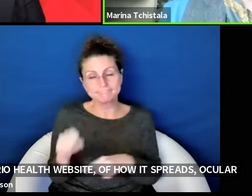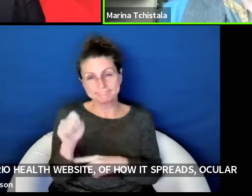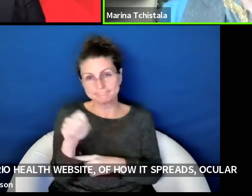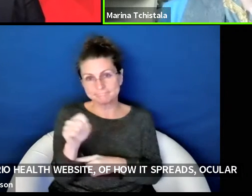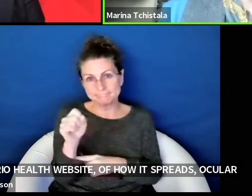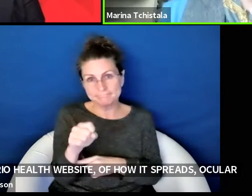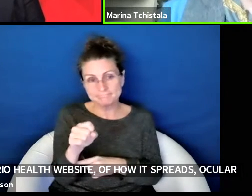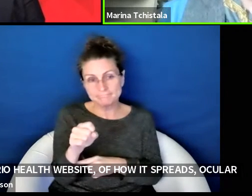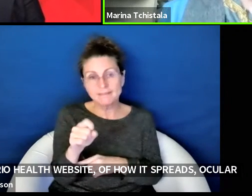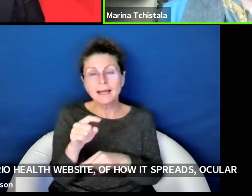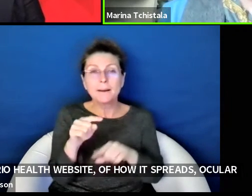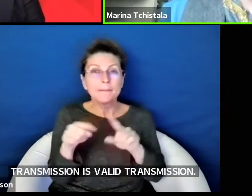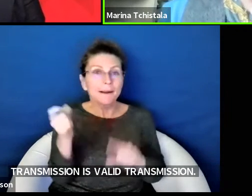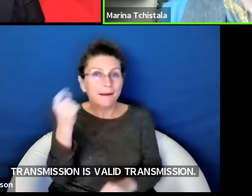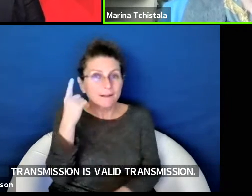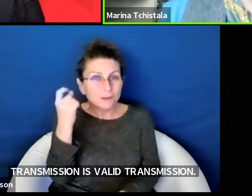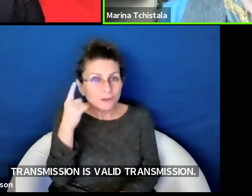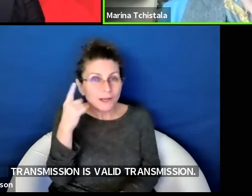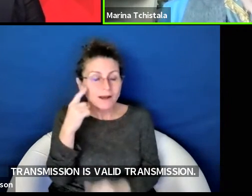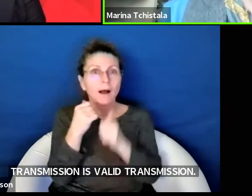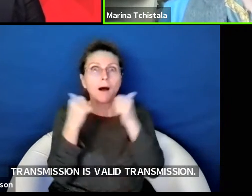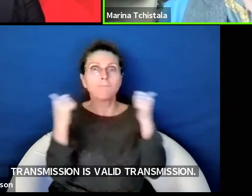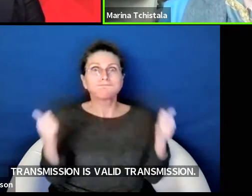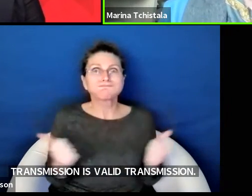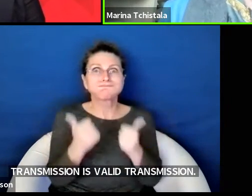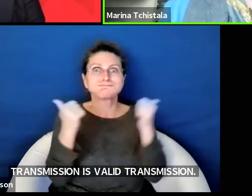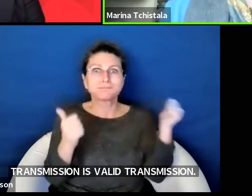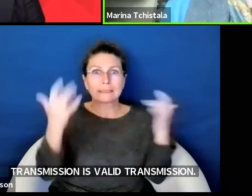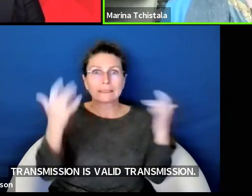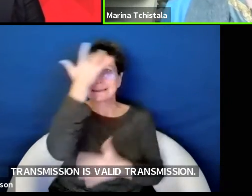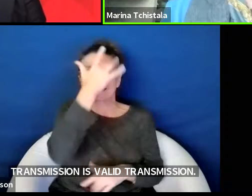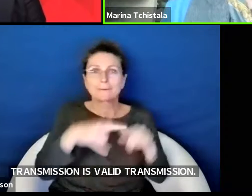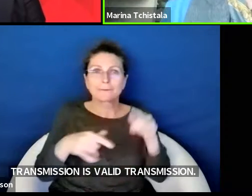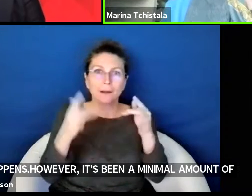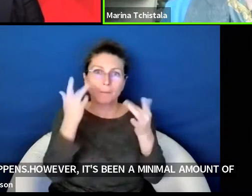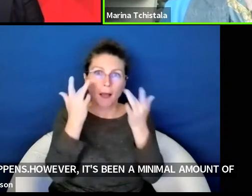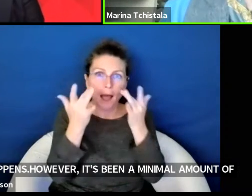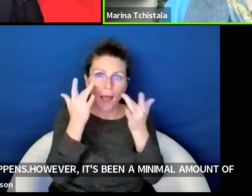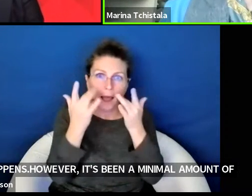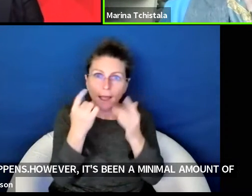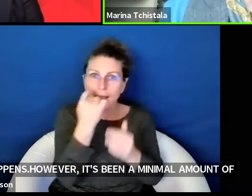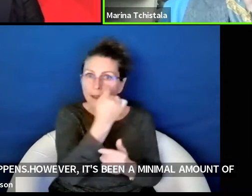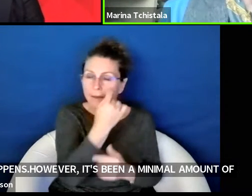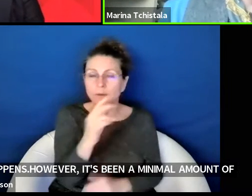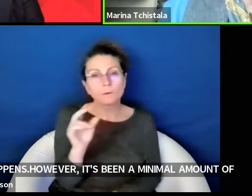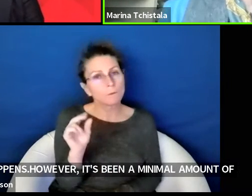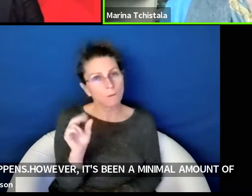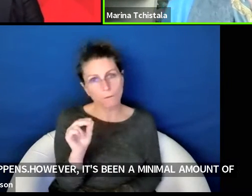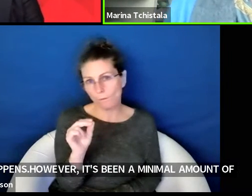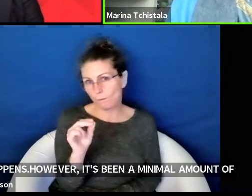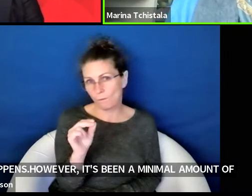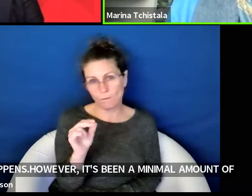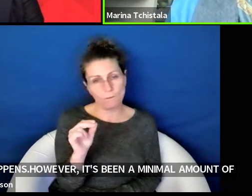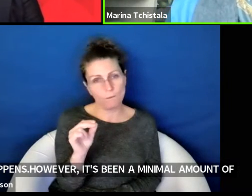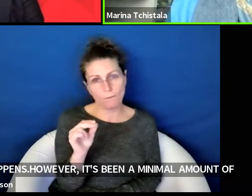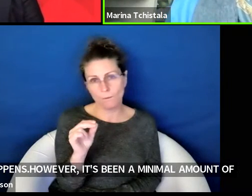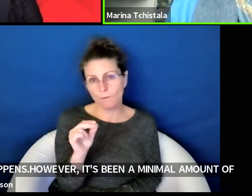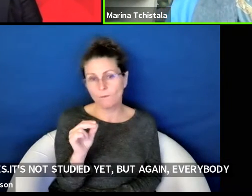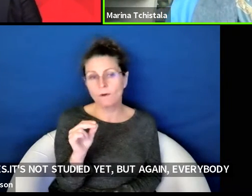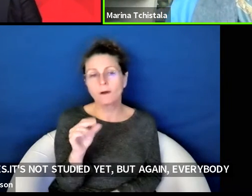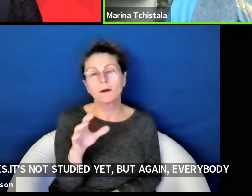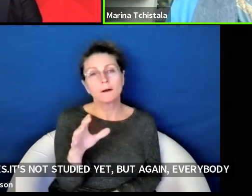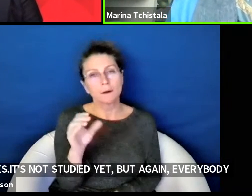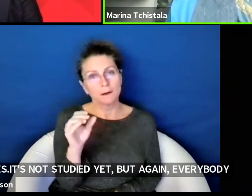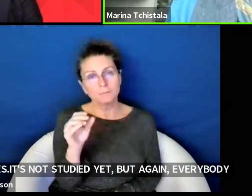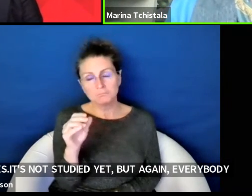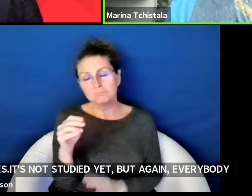a minimal amount of cases. It's not studied yet, but again, everybody repeats on the Health Canada, Health